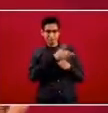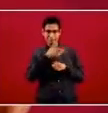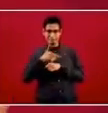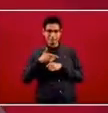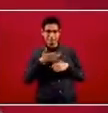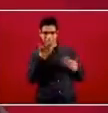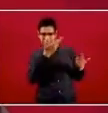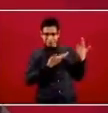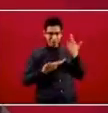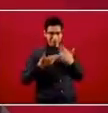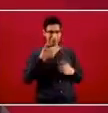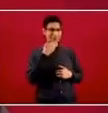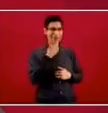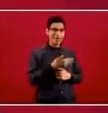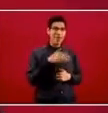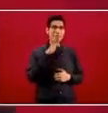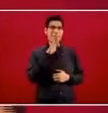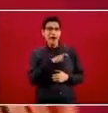reconversion.